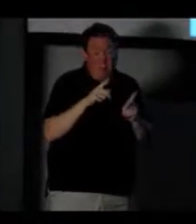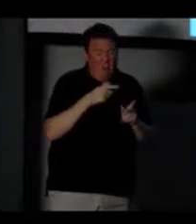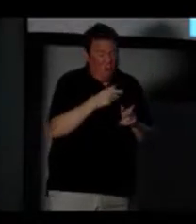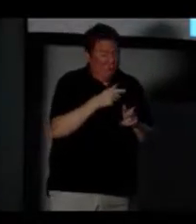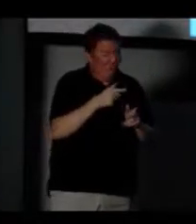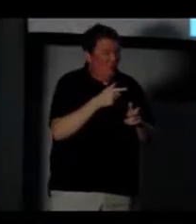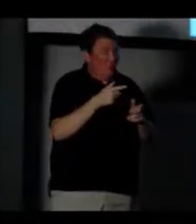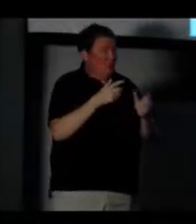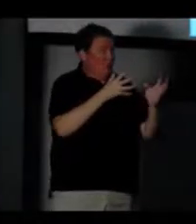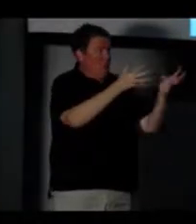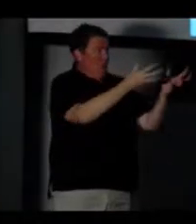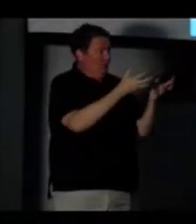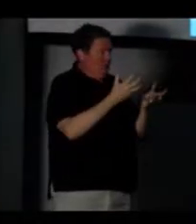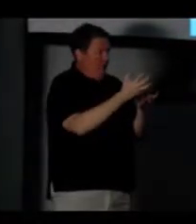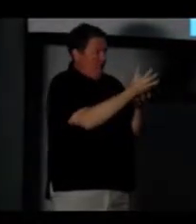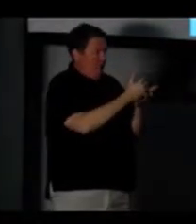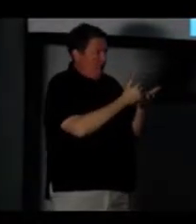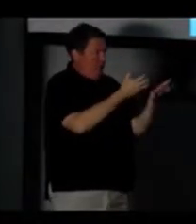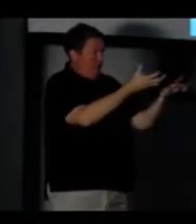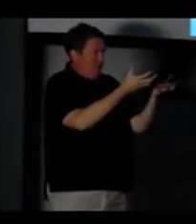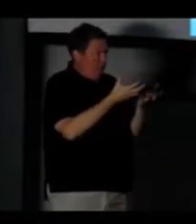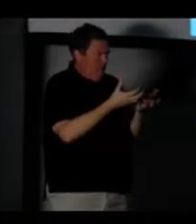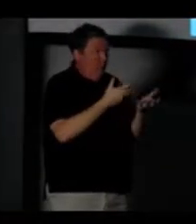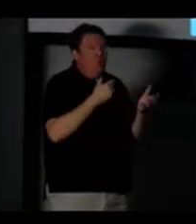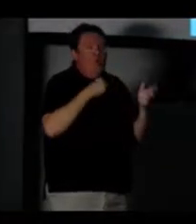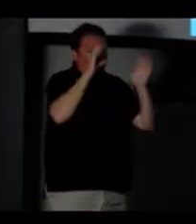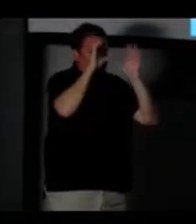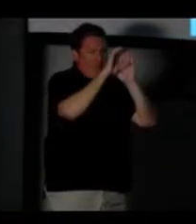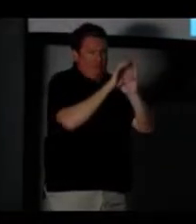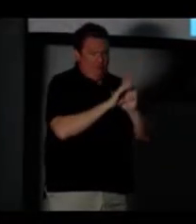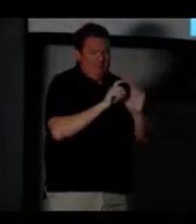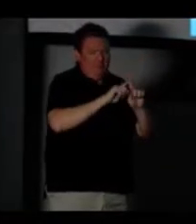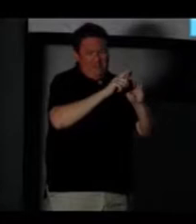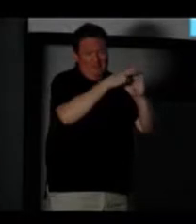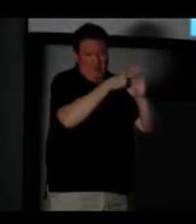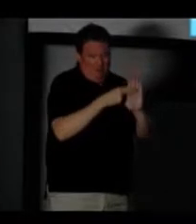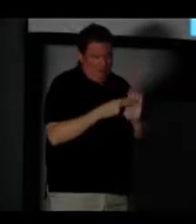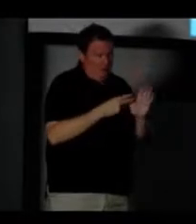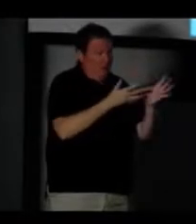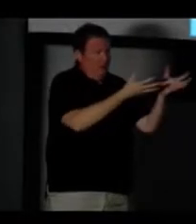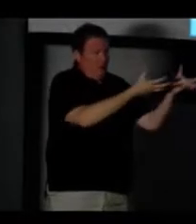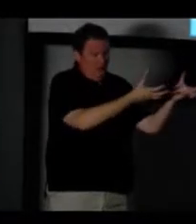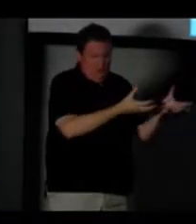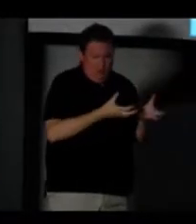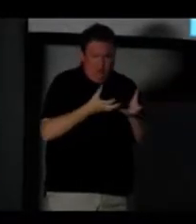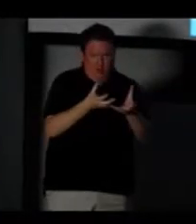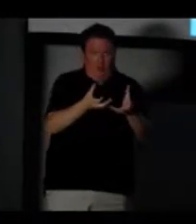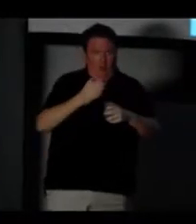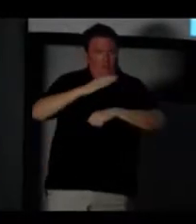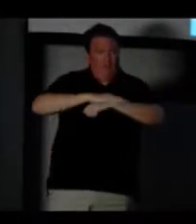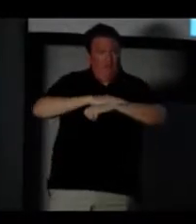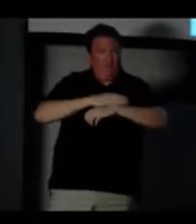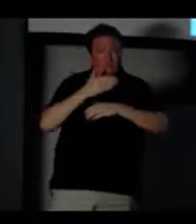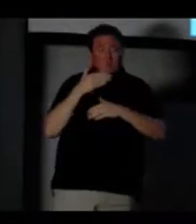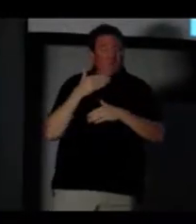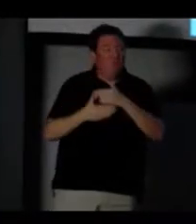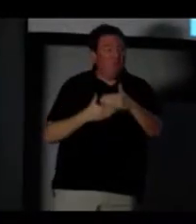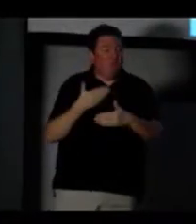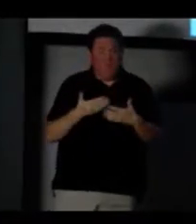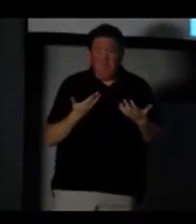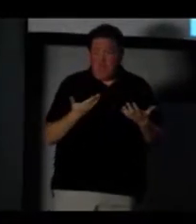your collection. Once you've obtained the images of the labels, you can then serve it to this platform and process it reasonably